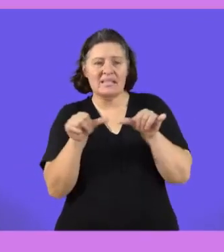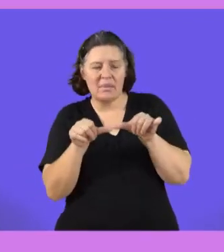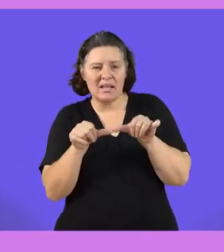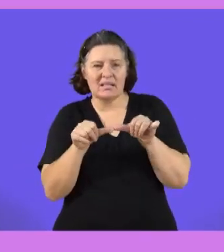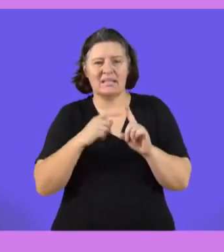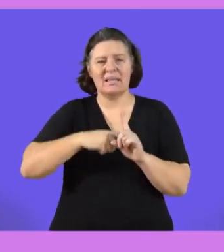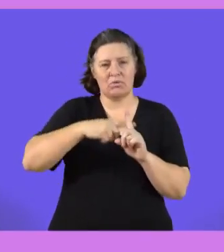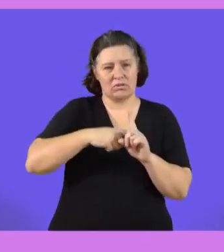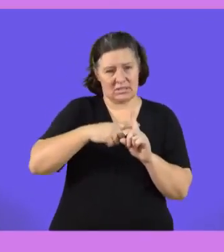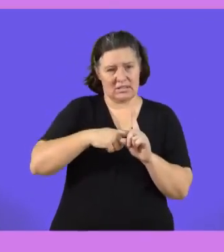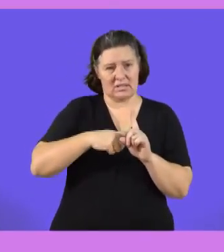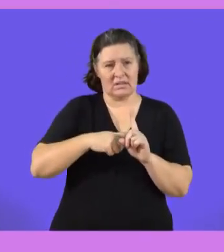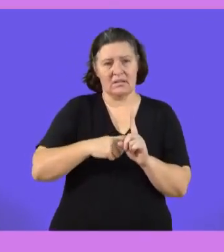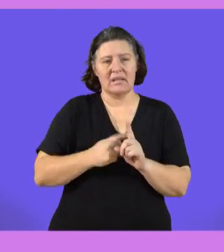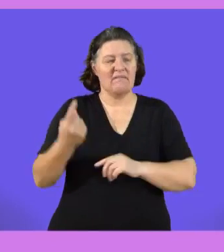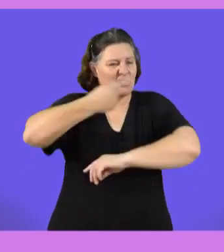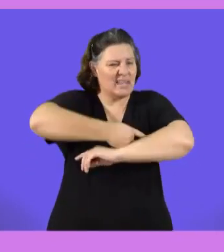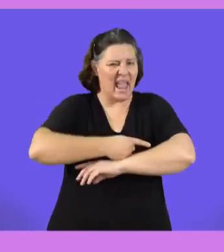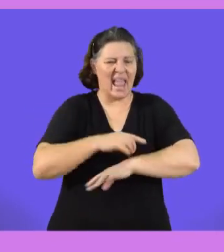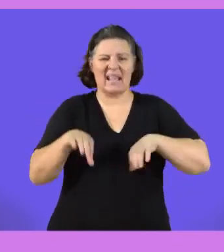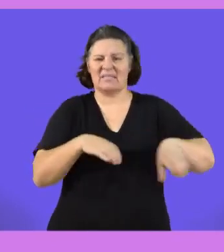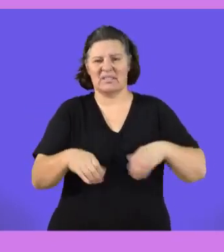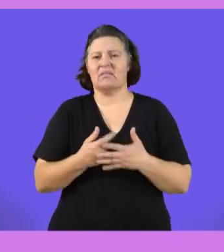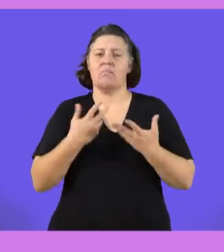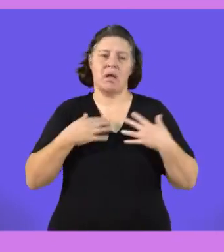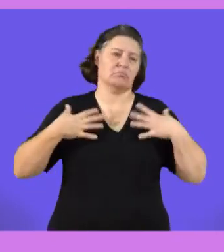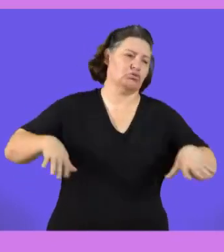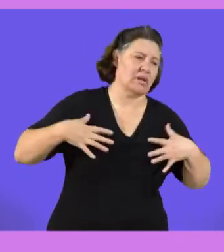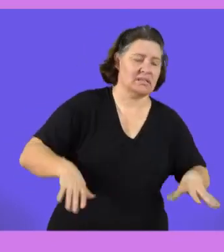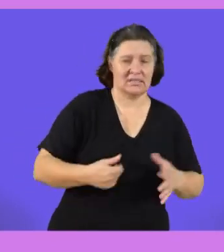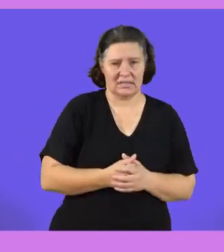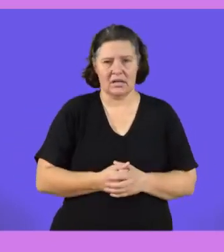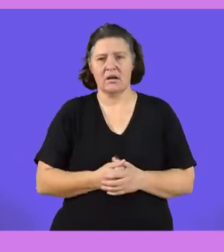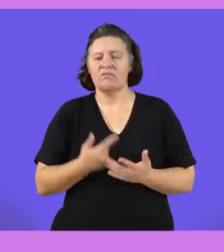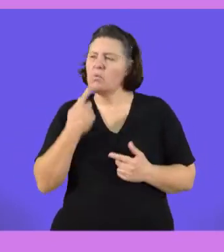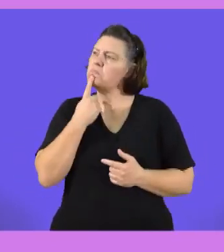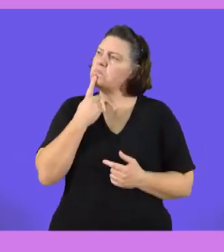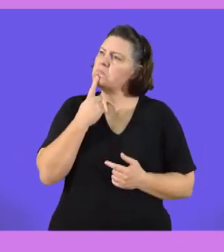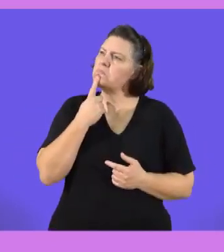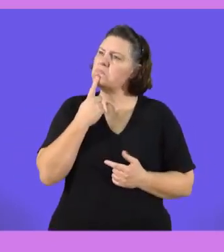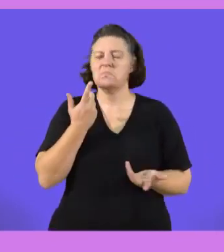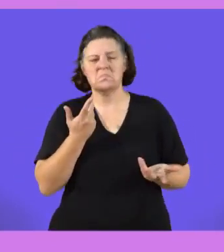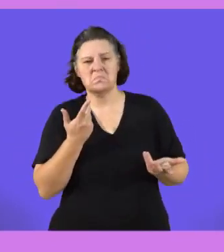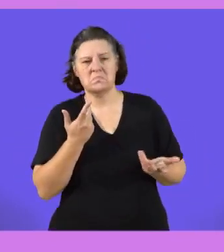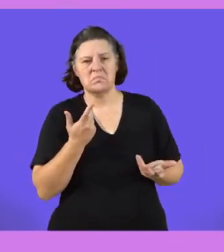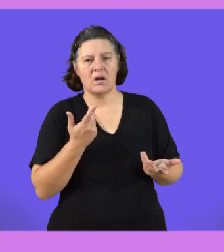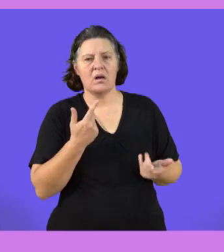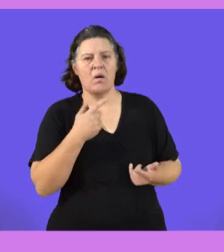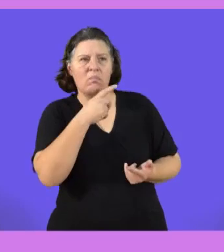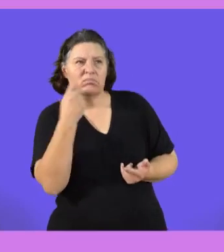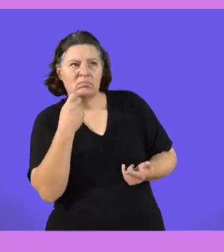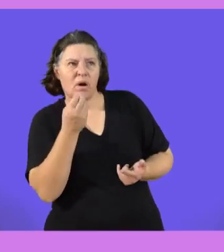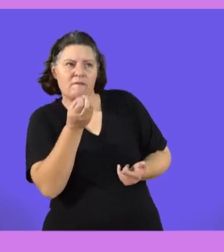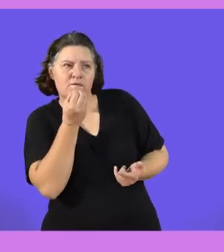is useful in daily activities, such as when getting dressed, for example, to determine how hot or cold your